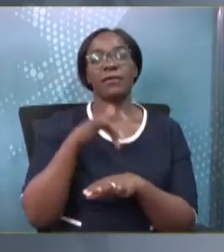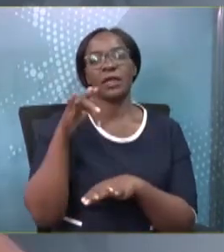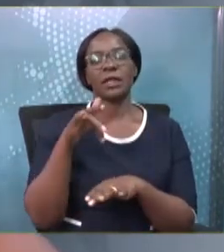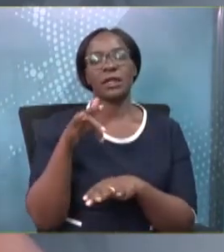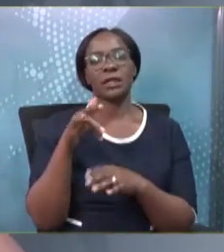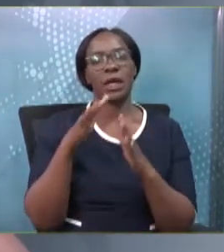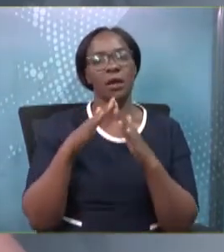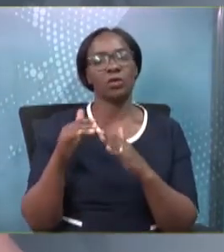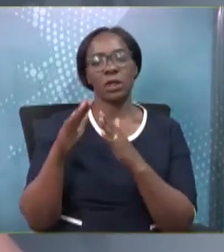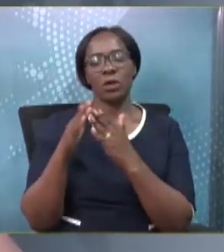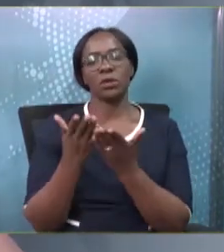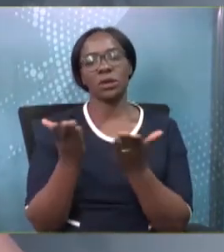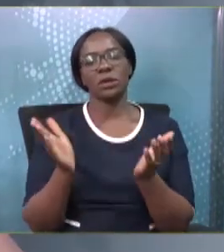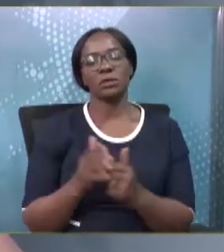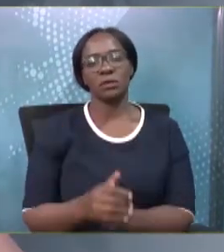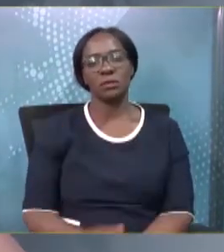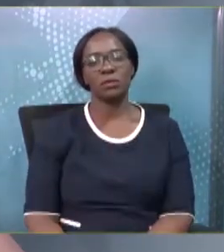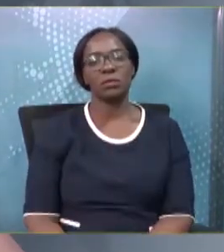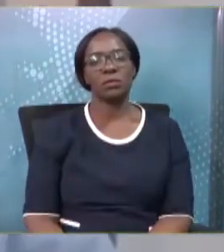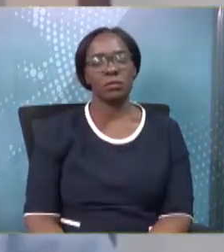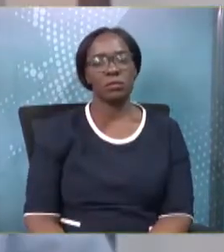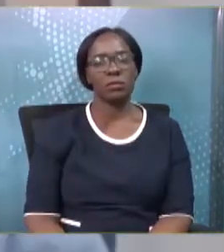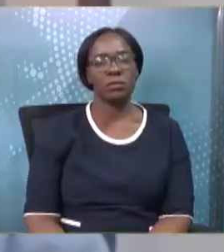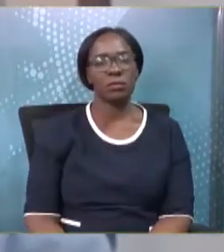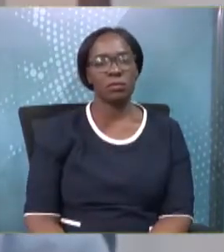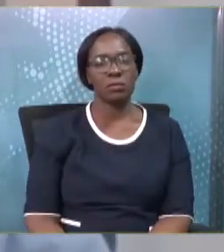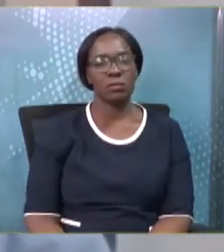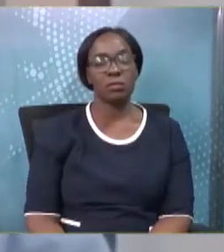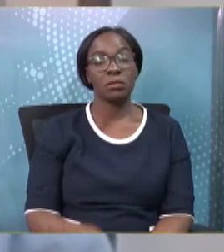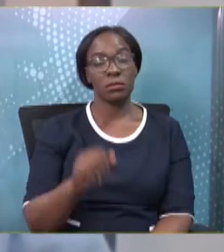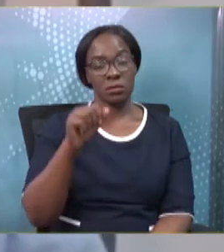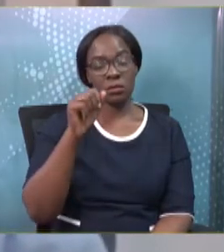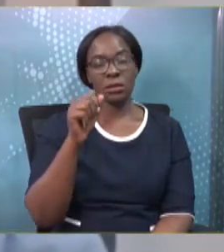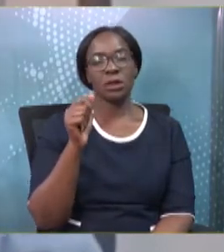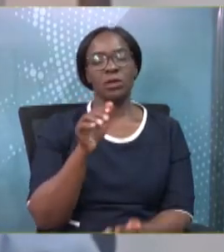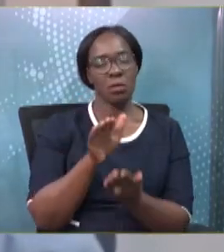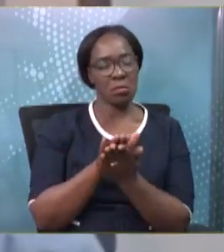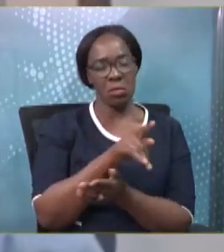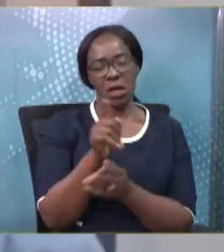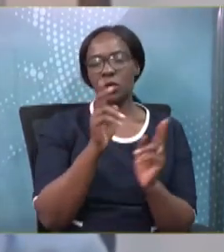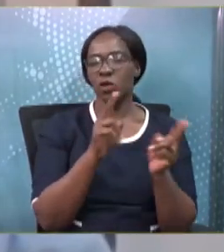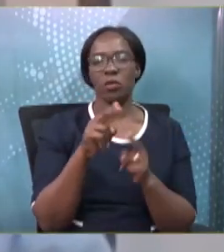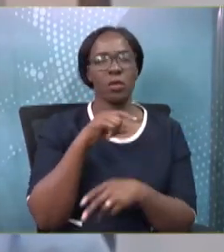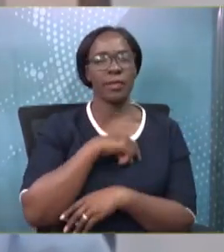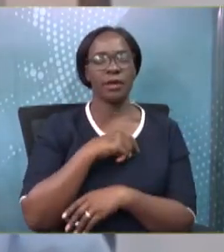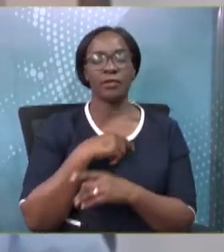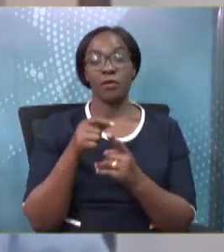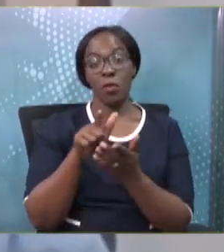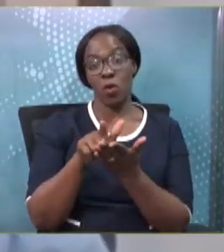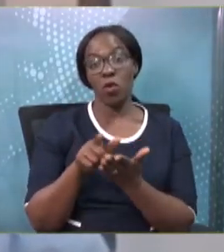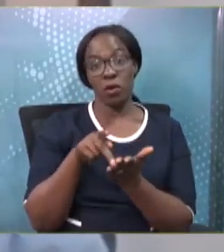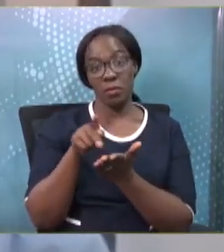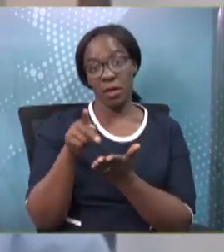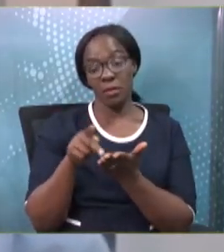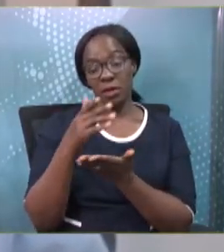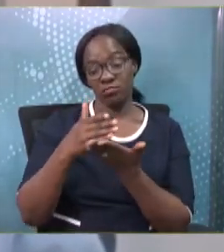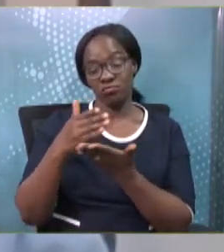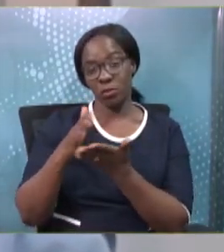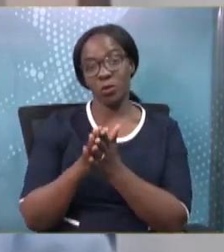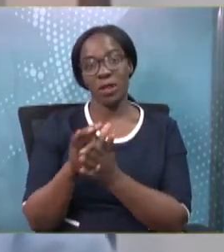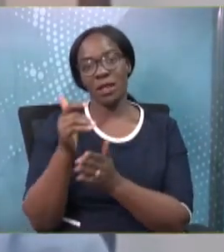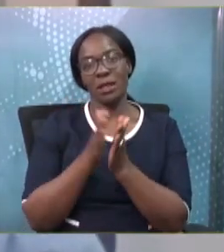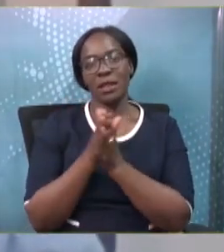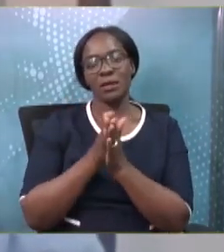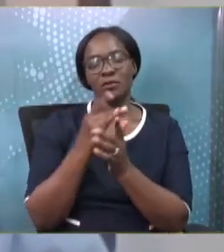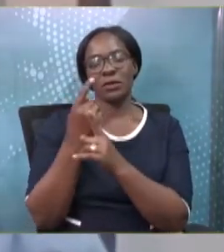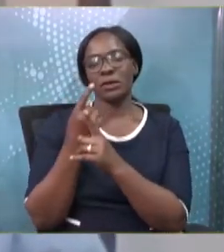How so? So normally banks benefit from the loan repayments and interest payments that come from the